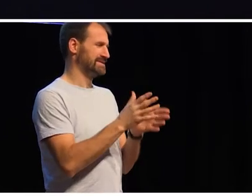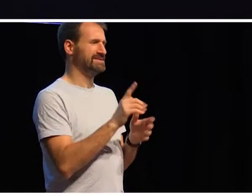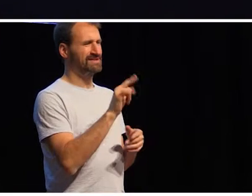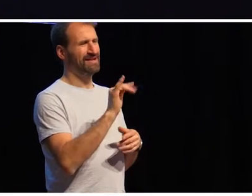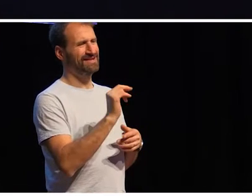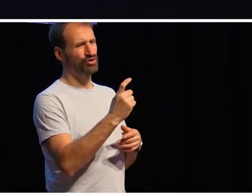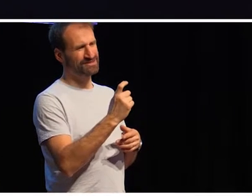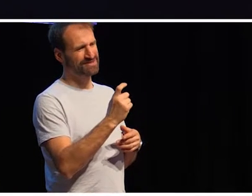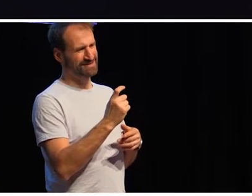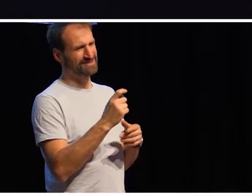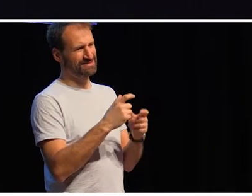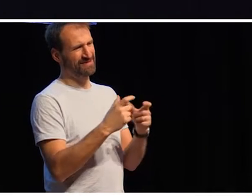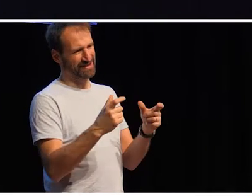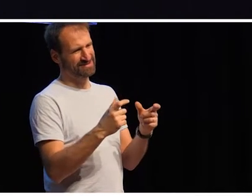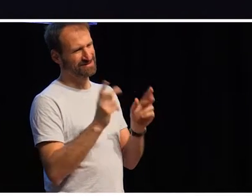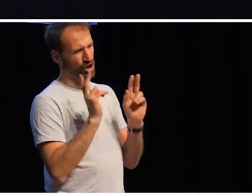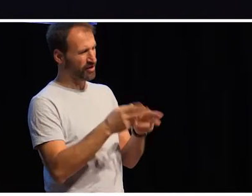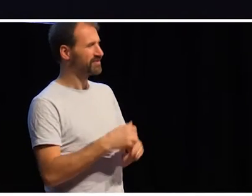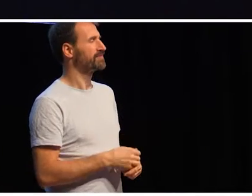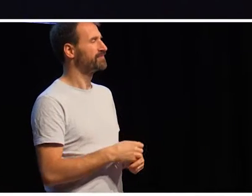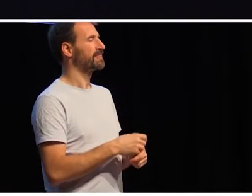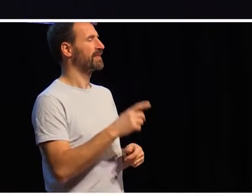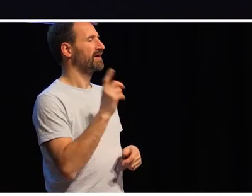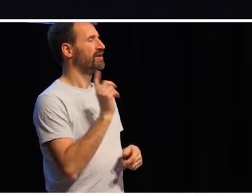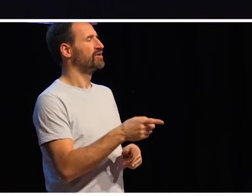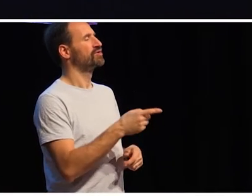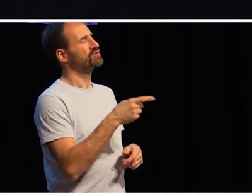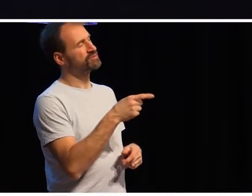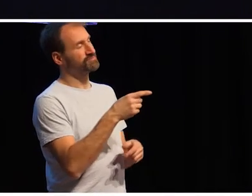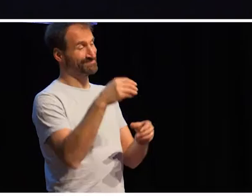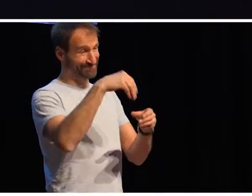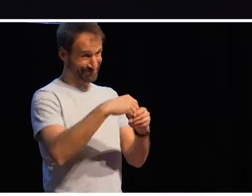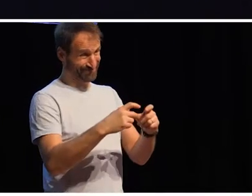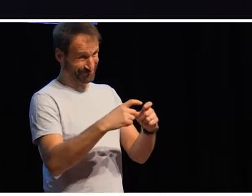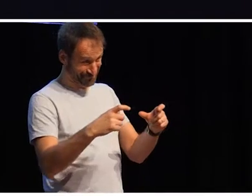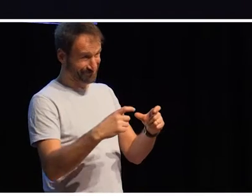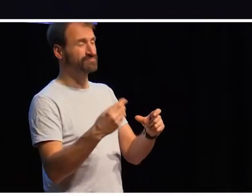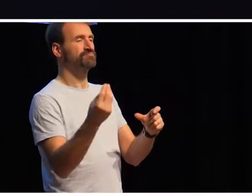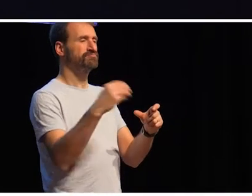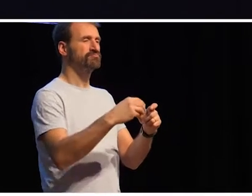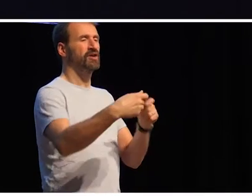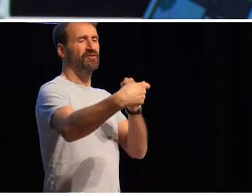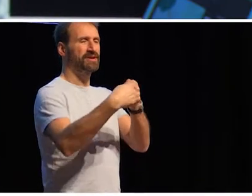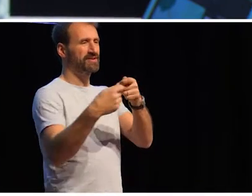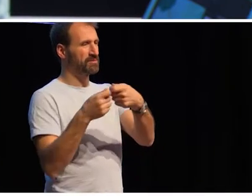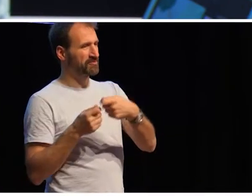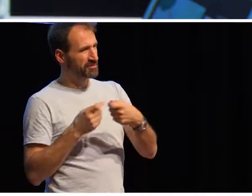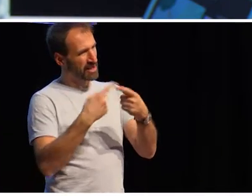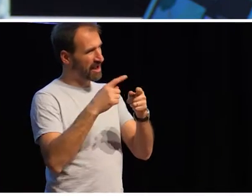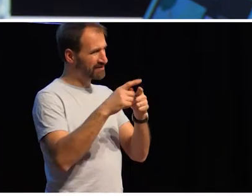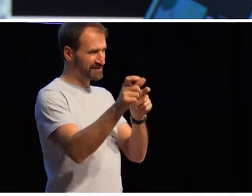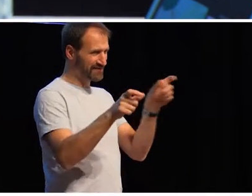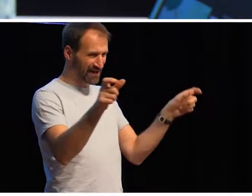Linux device. And on this device, you connect to all these smaller devices, and also on the other side to the different cloud